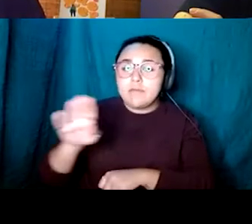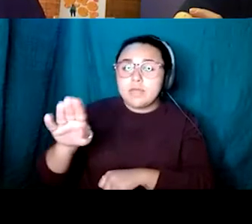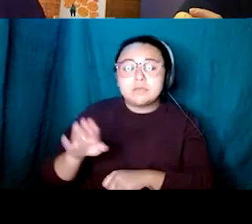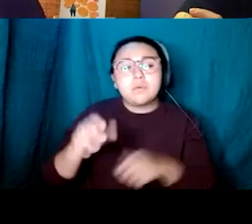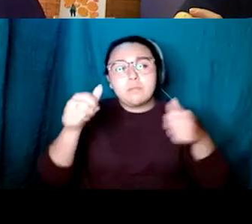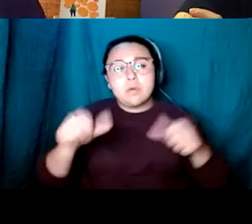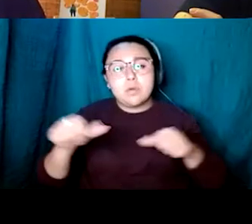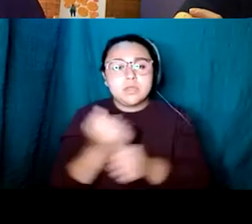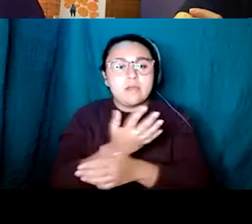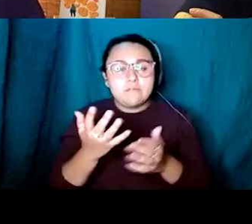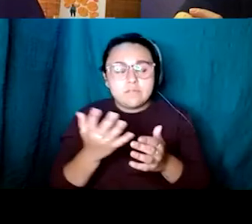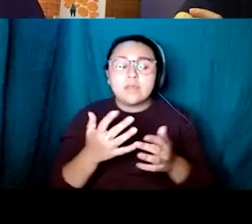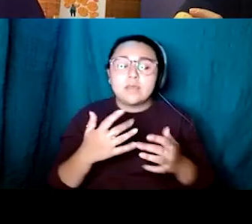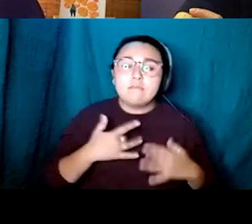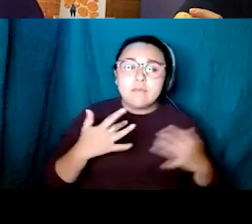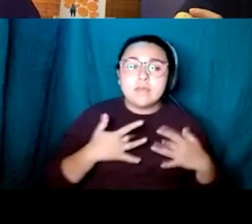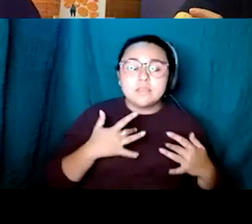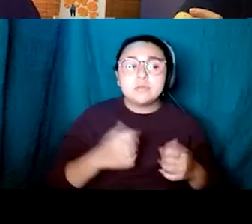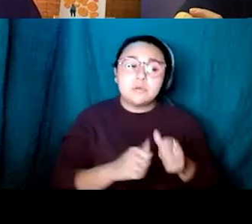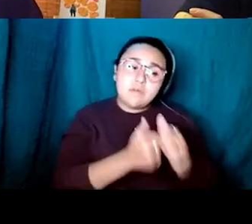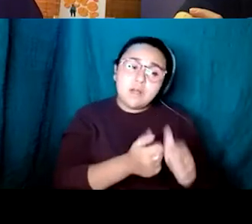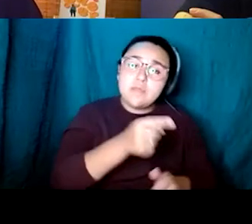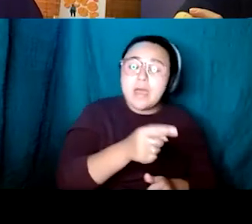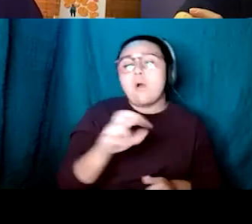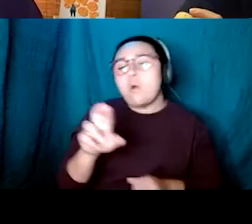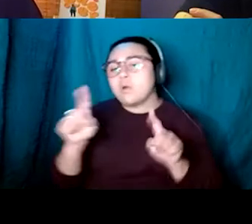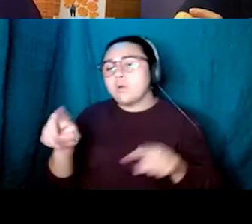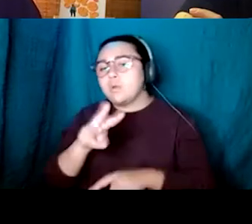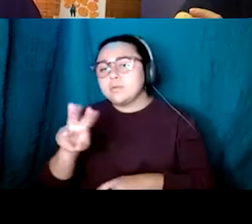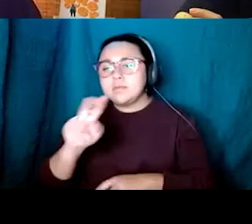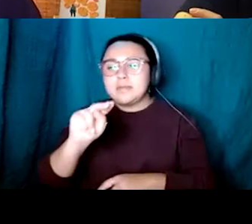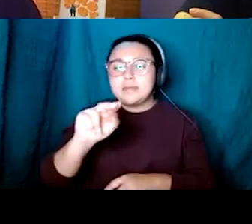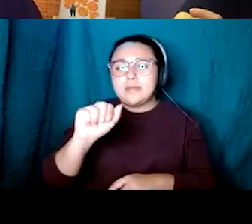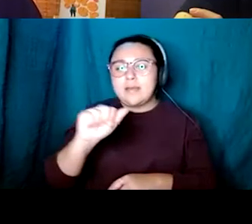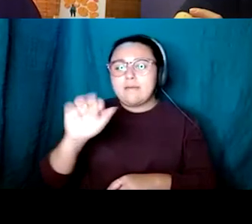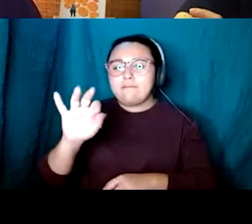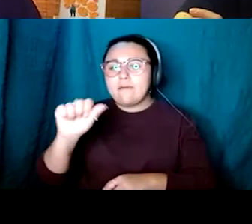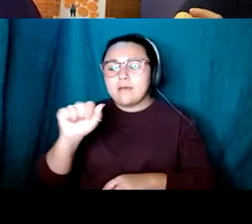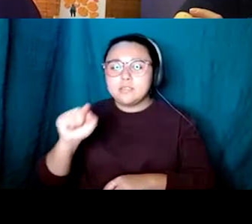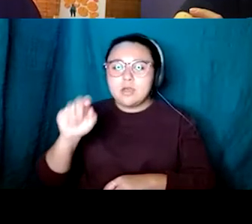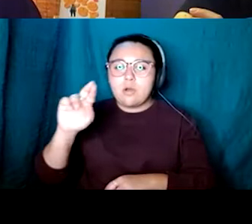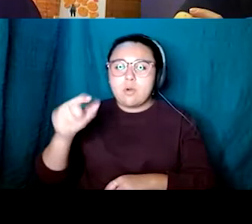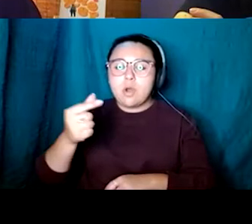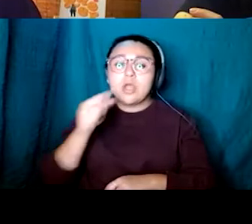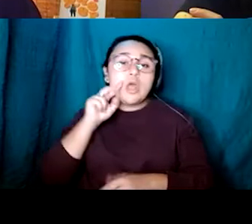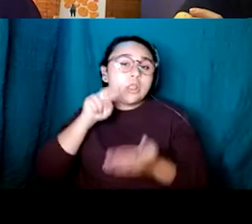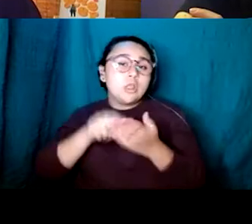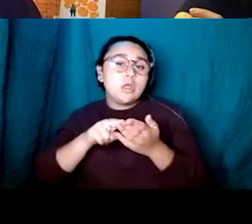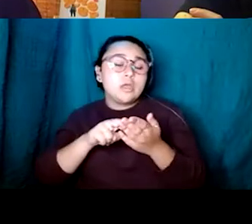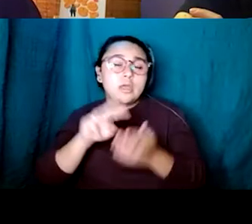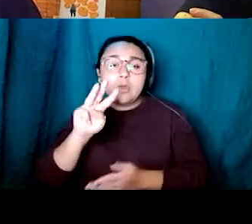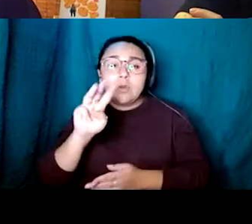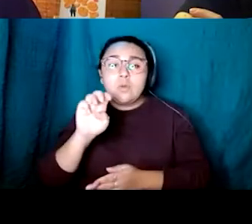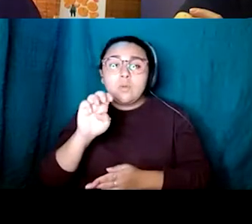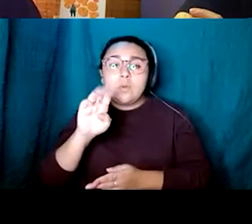by following or by visiting the NAAFA website at NAAFA.org and just looking under the webinar section. Before